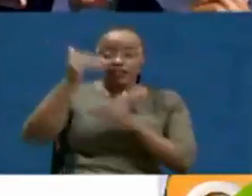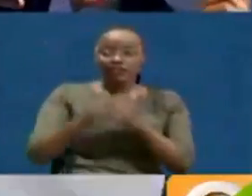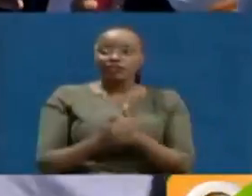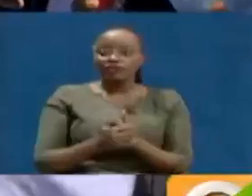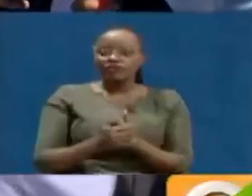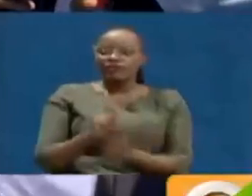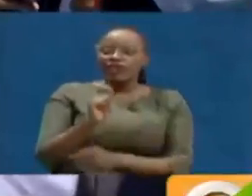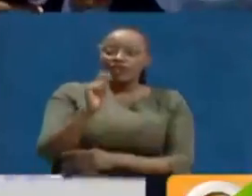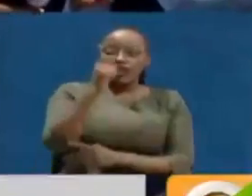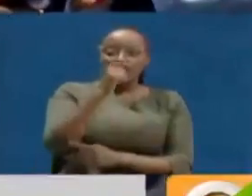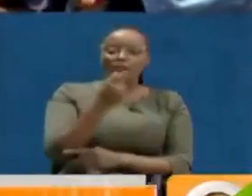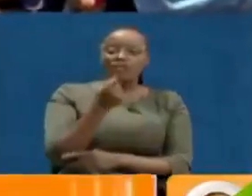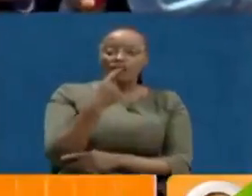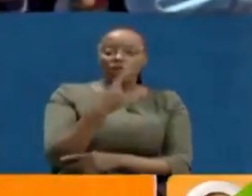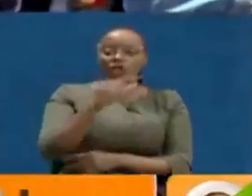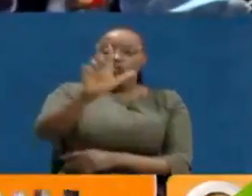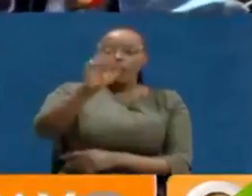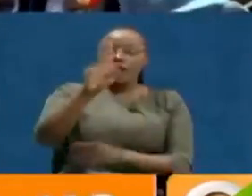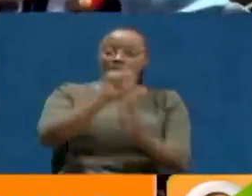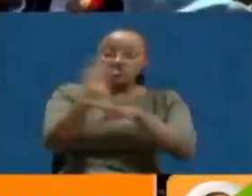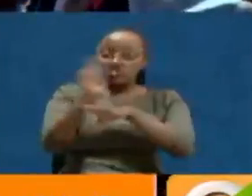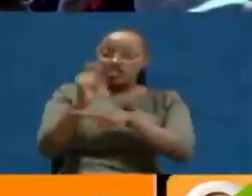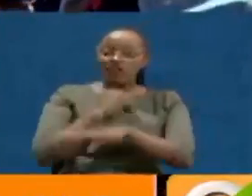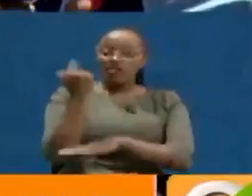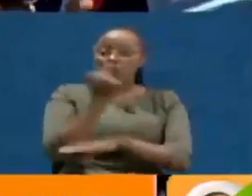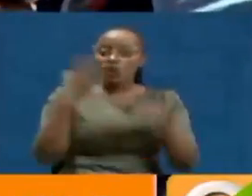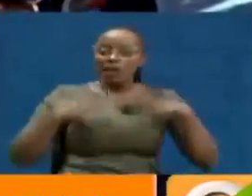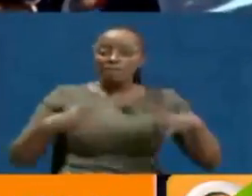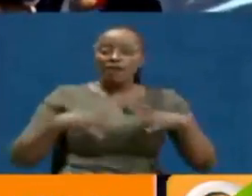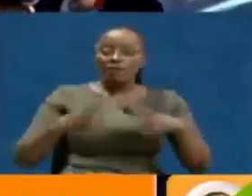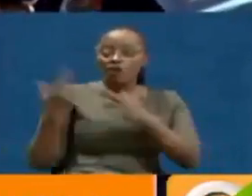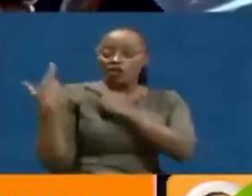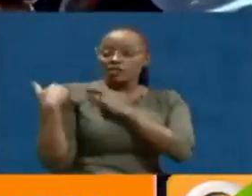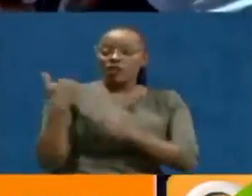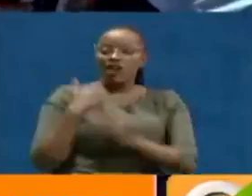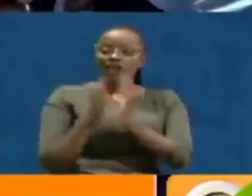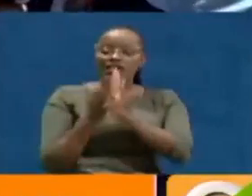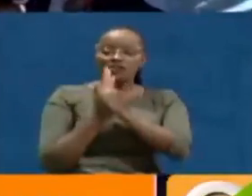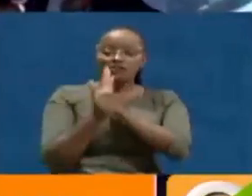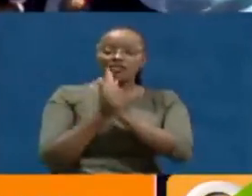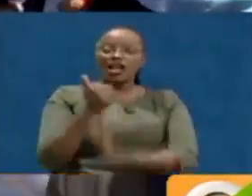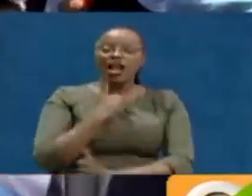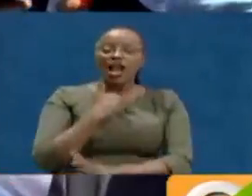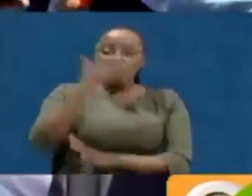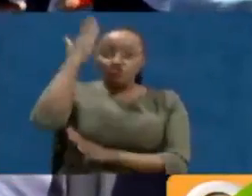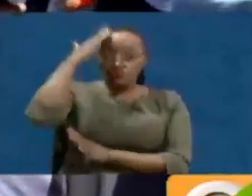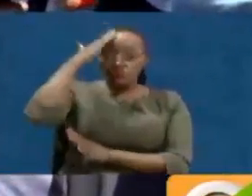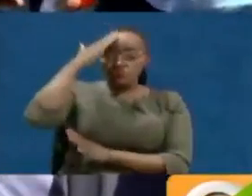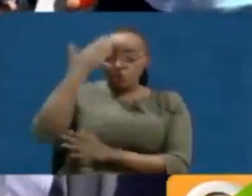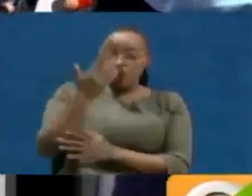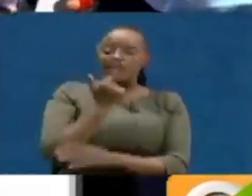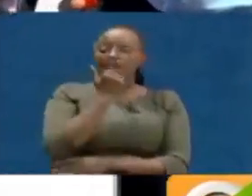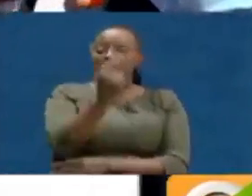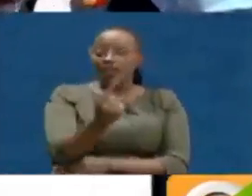Kenya Medical Laboratory officers have been trained, and they are the only people with the mandate and skills to identify,